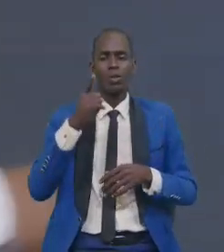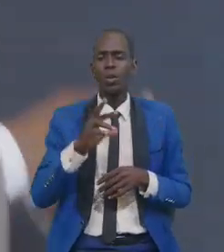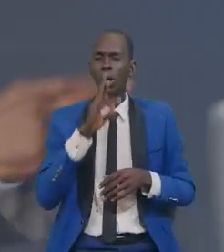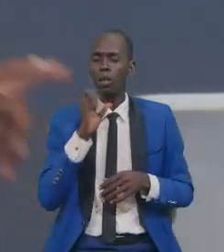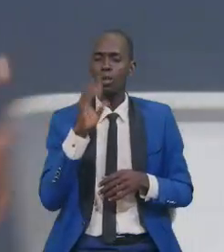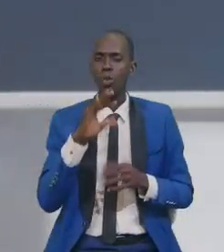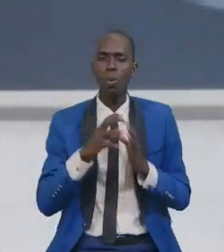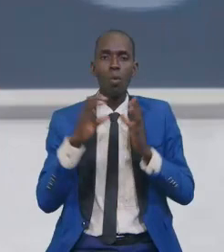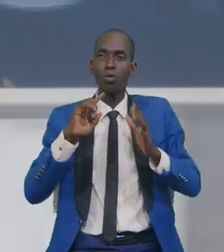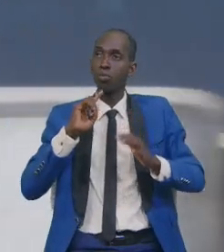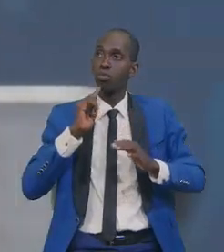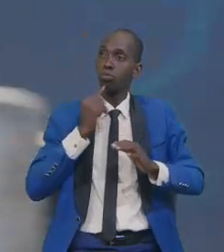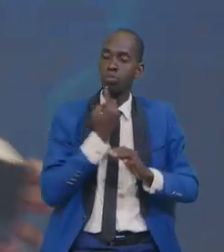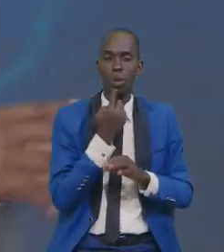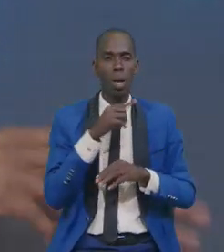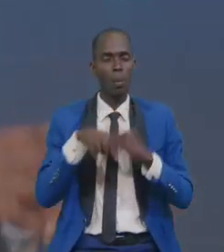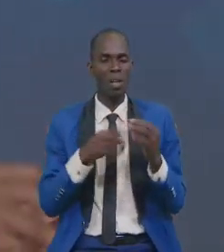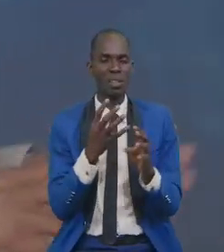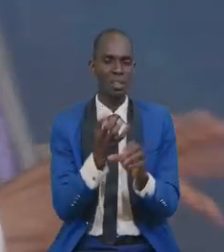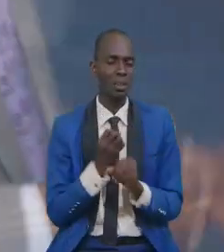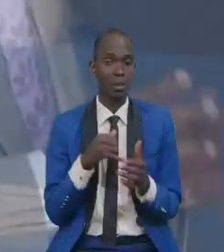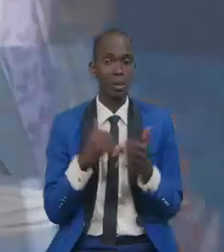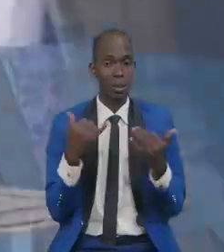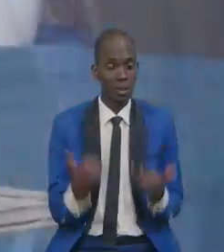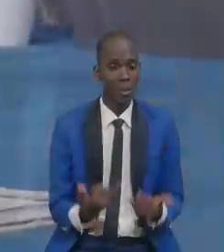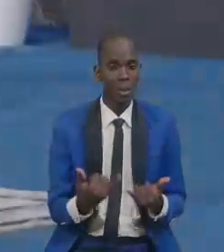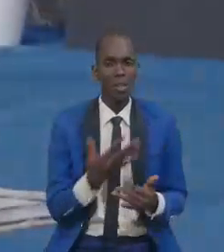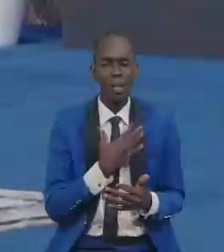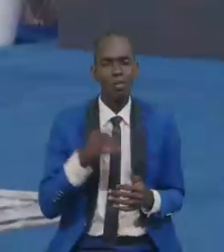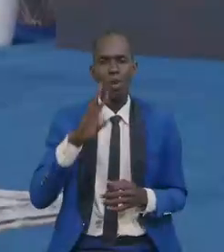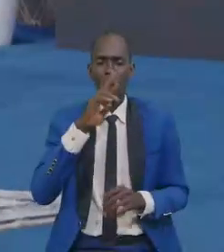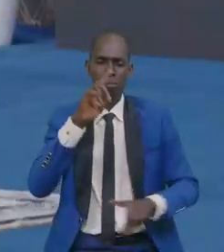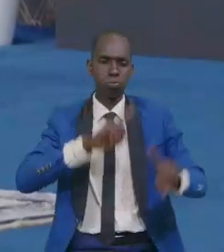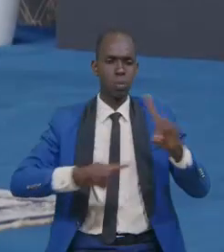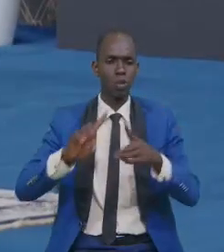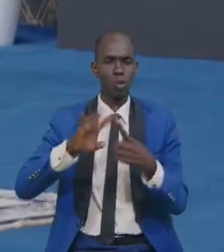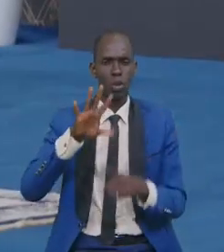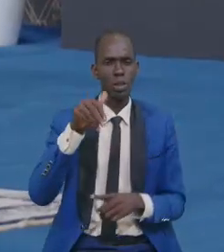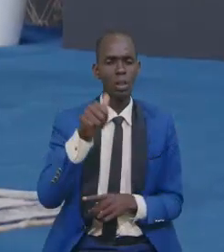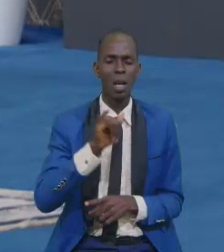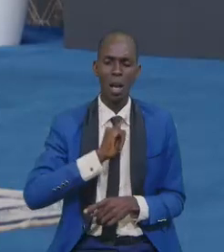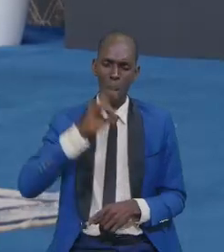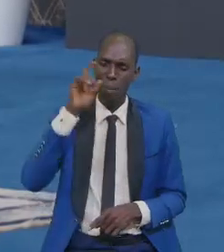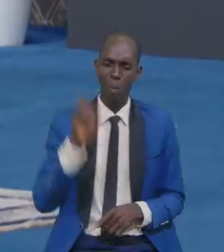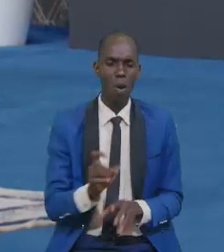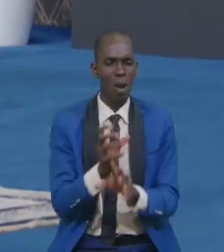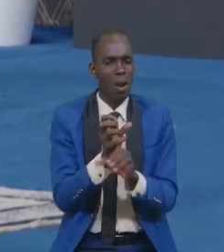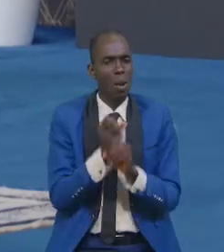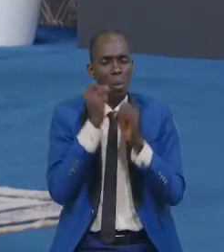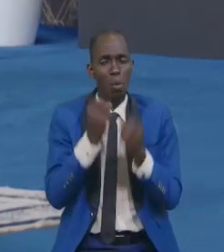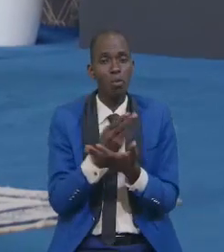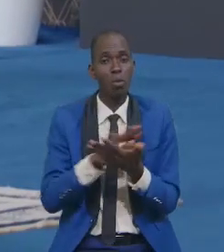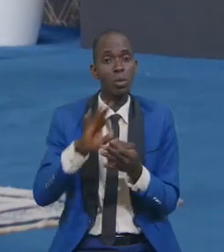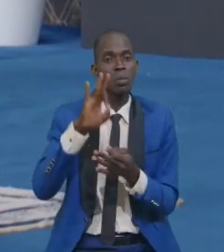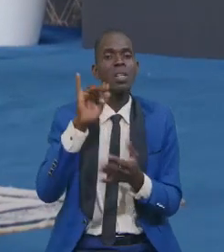now, and you say, I must have the power of the Holy Ghost. That's what it takes.